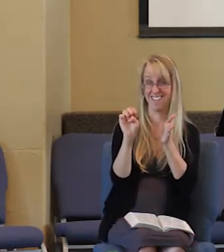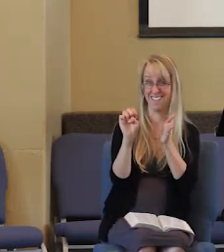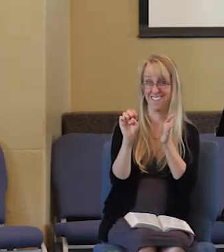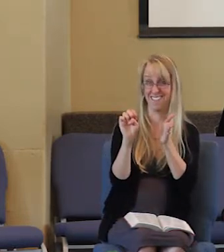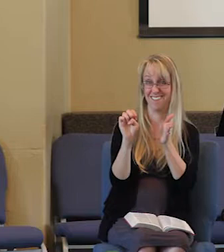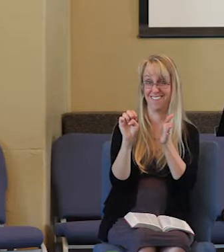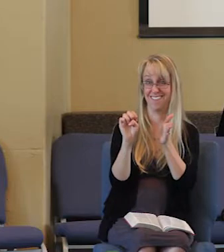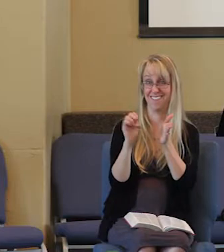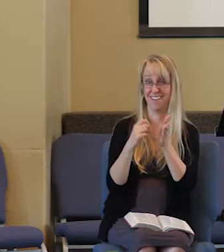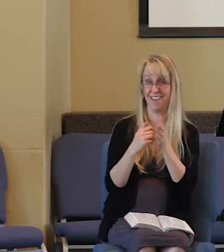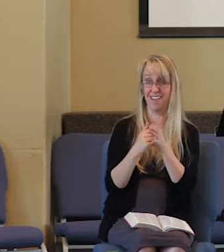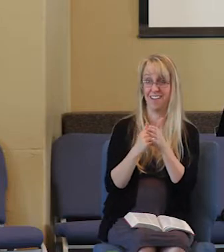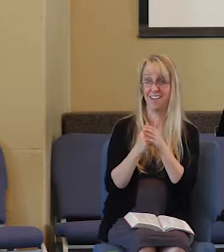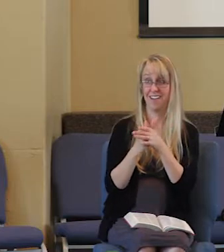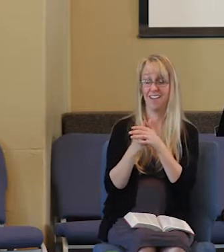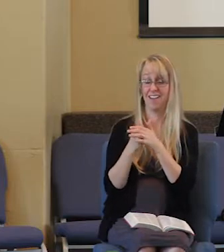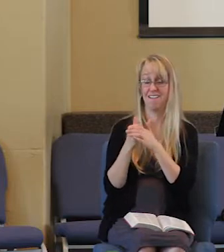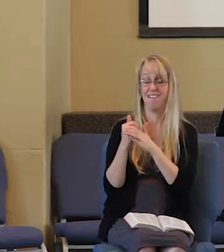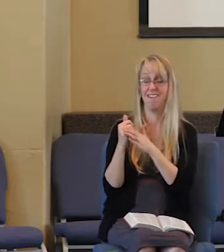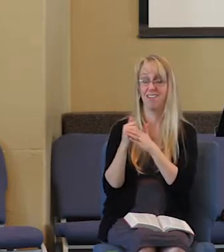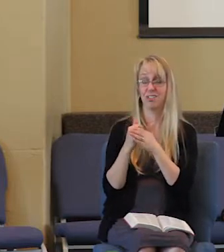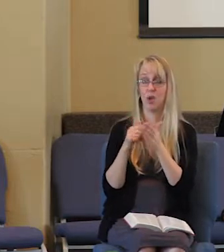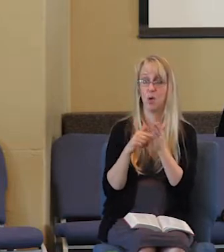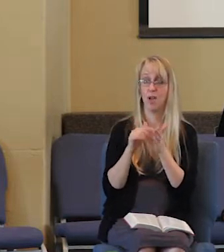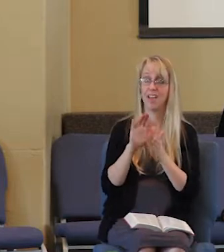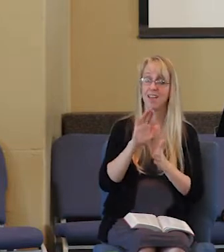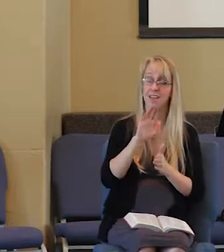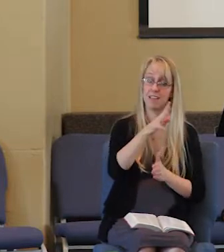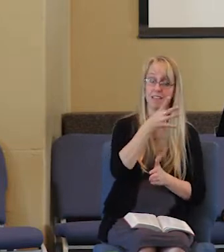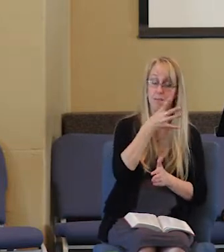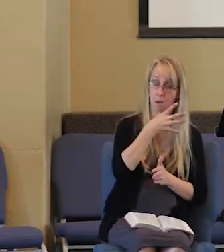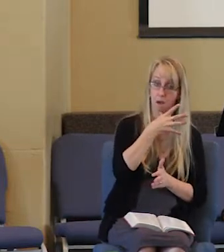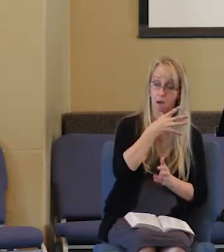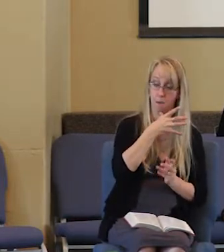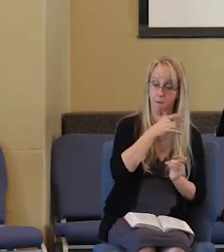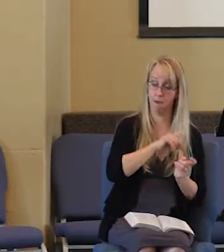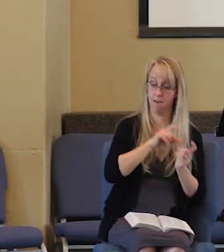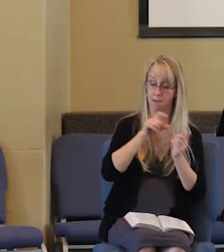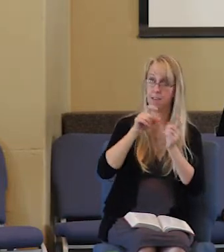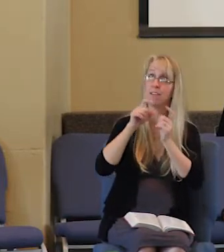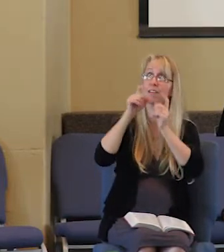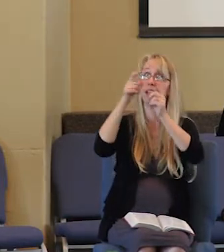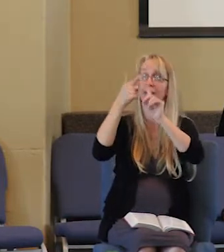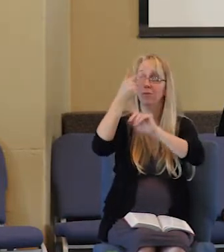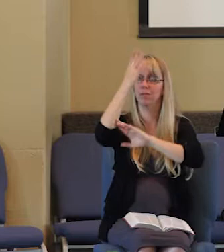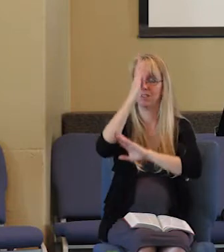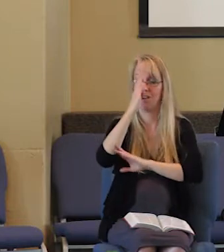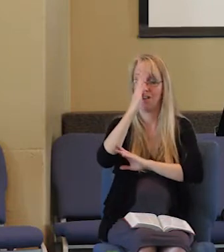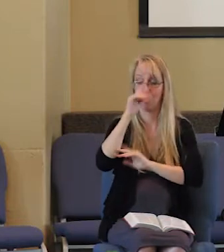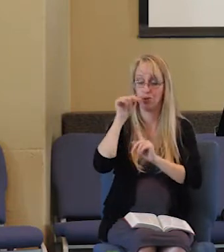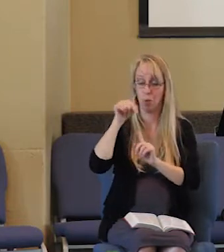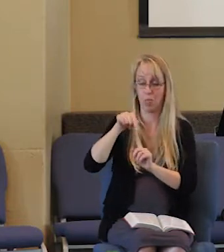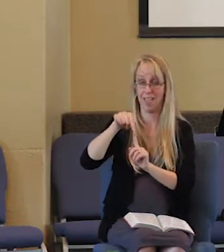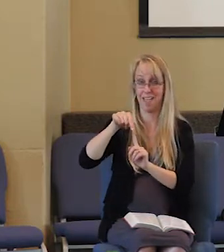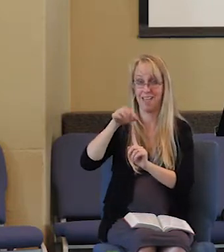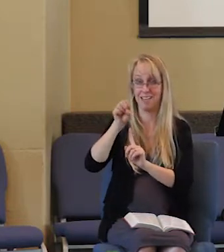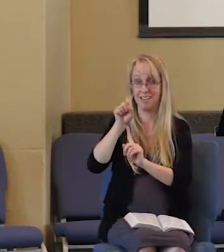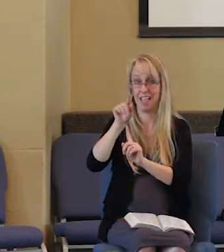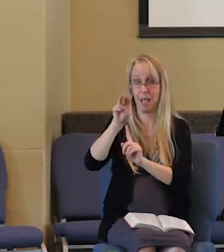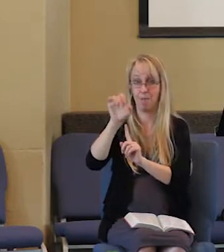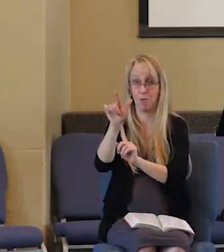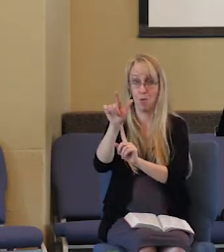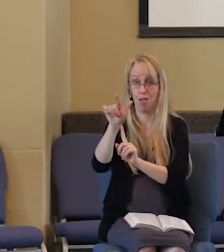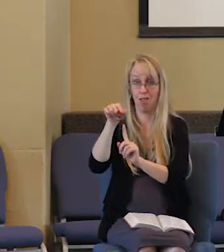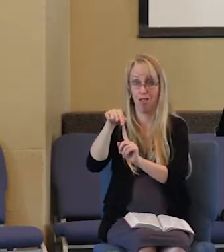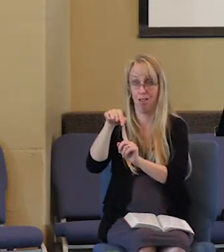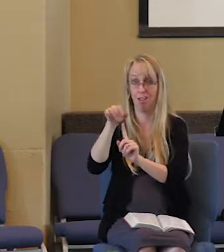And so his mom gave him to God so that Samuel could